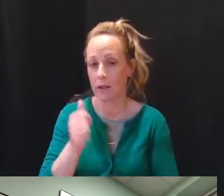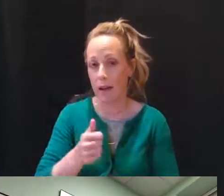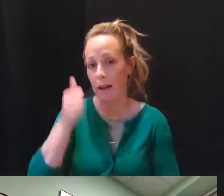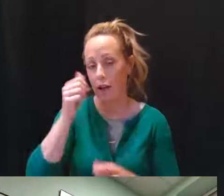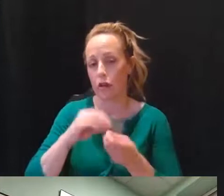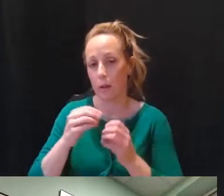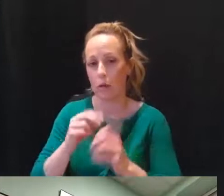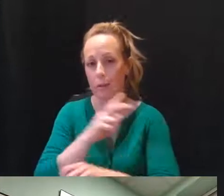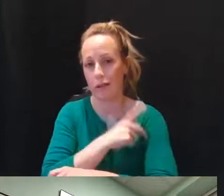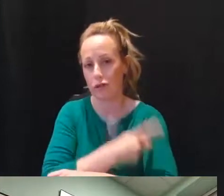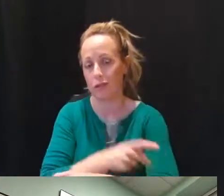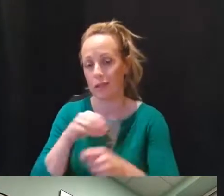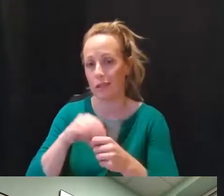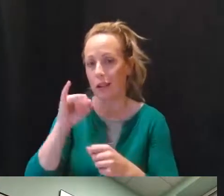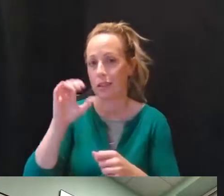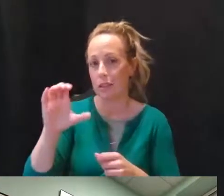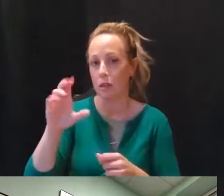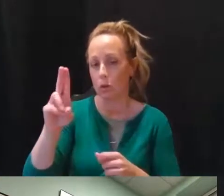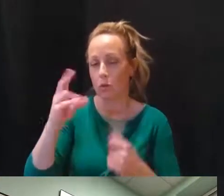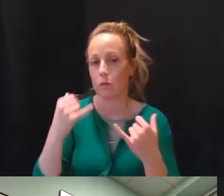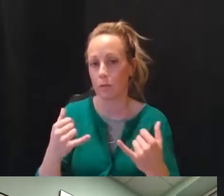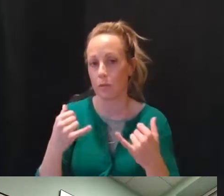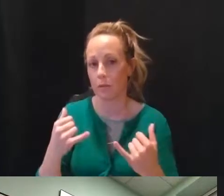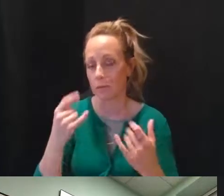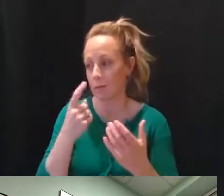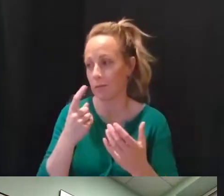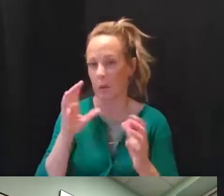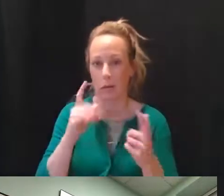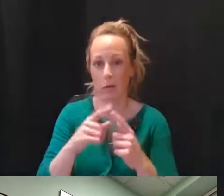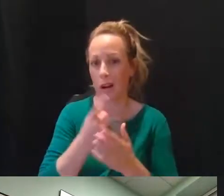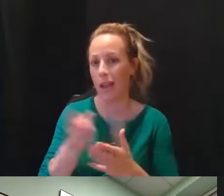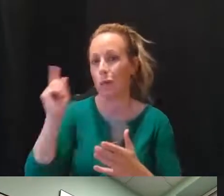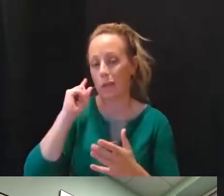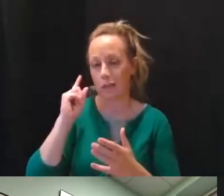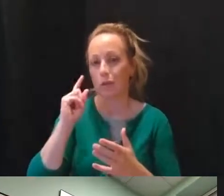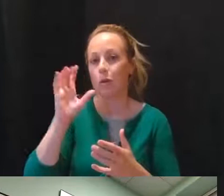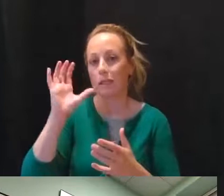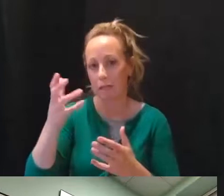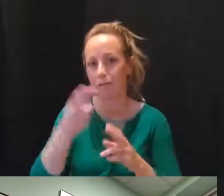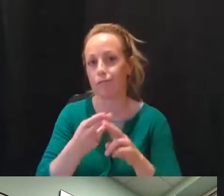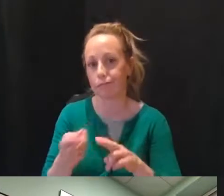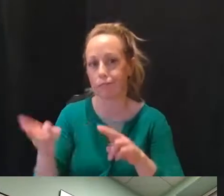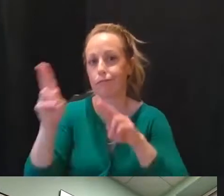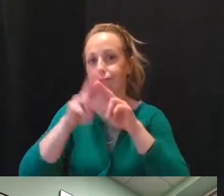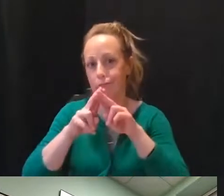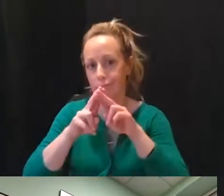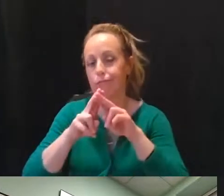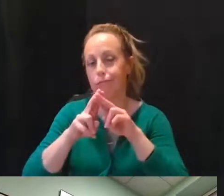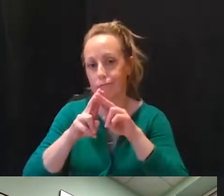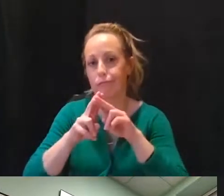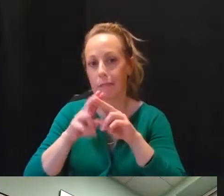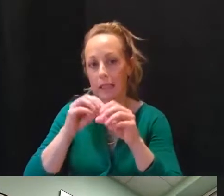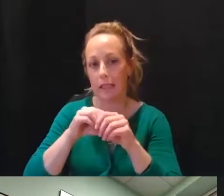in ICU and last week or so. So we have definitely seen the spike in our